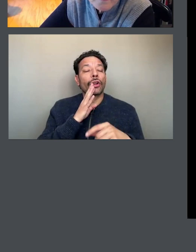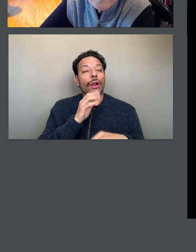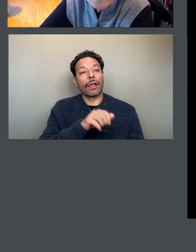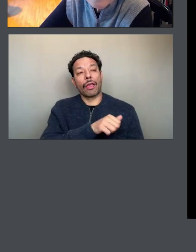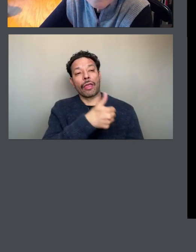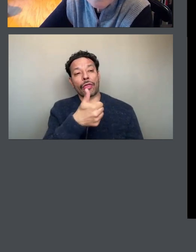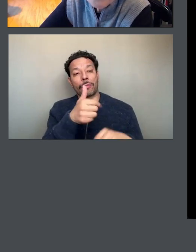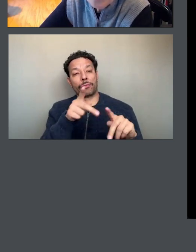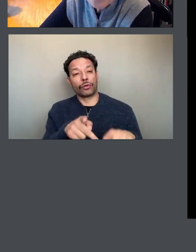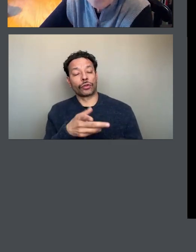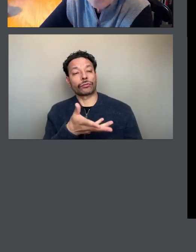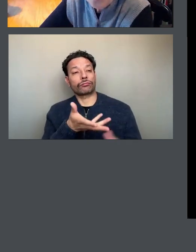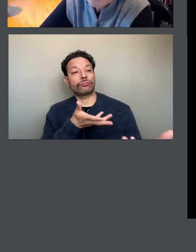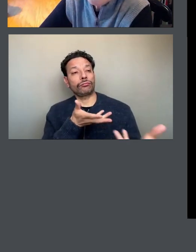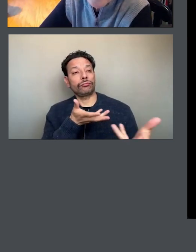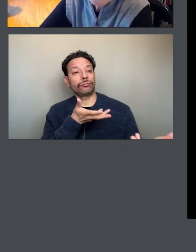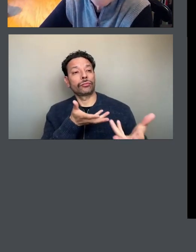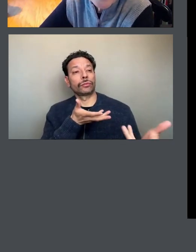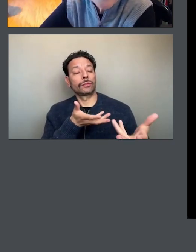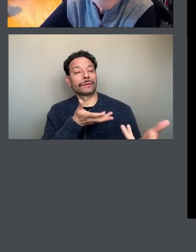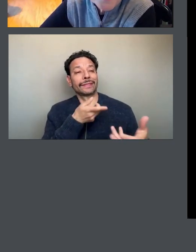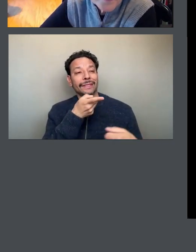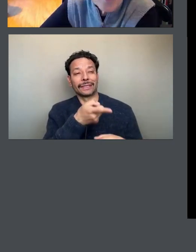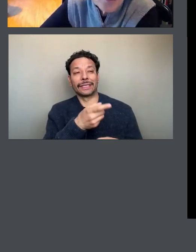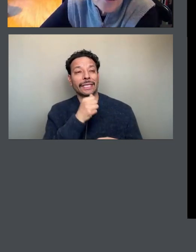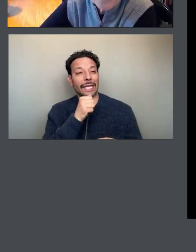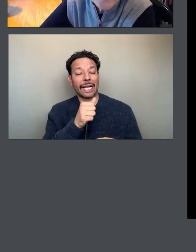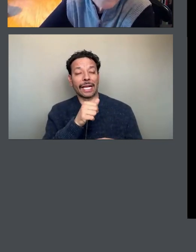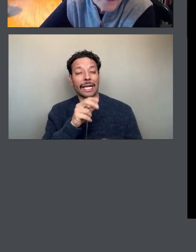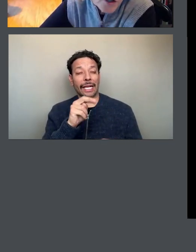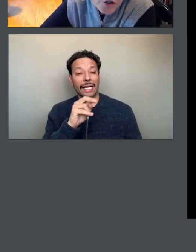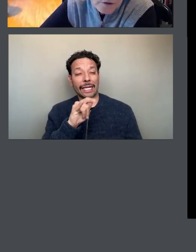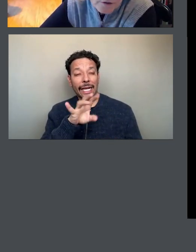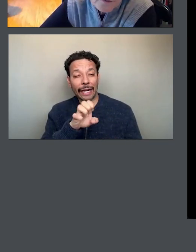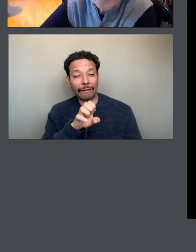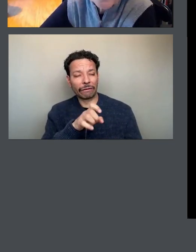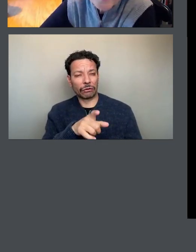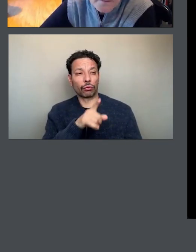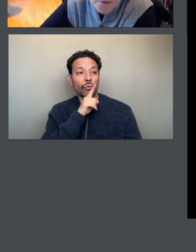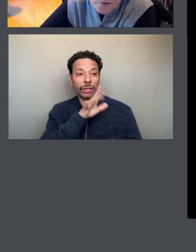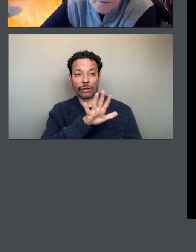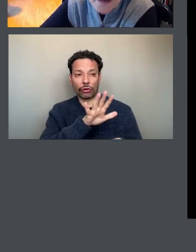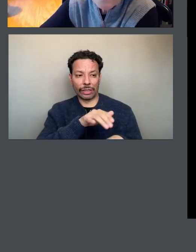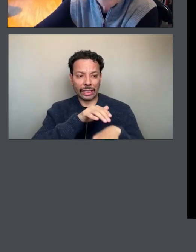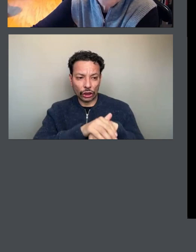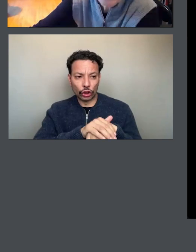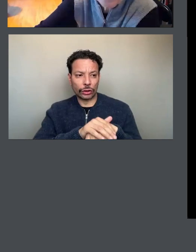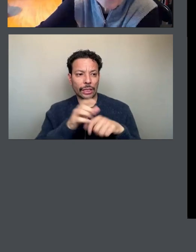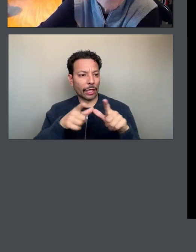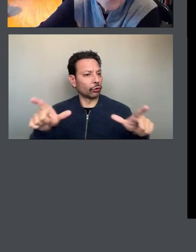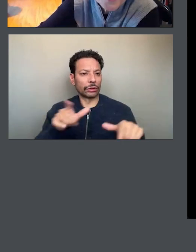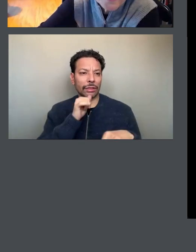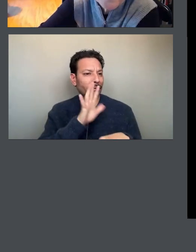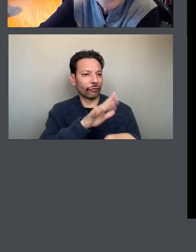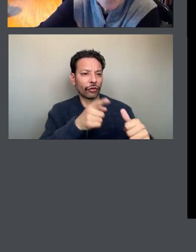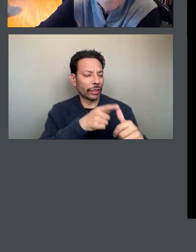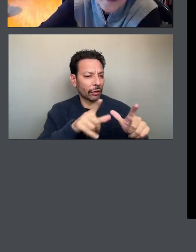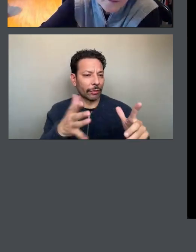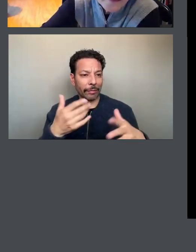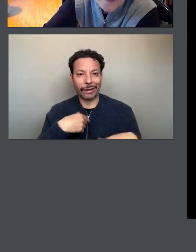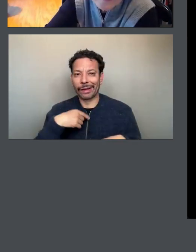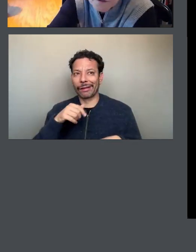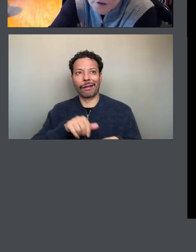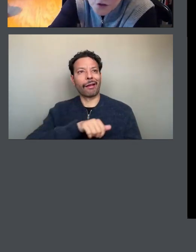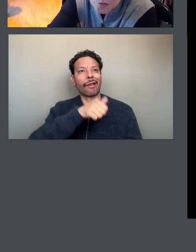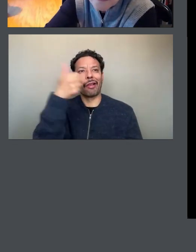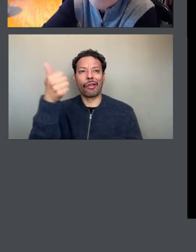someone who is not a native speaker of English, for example, maybe we are overseas, or maybe